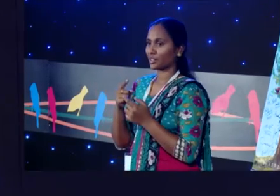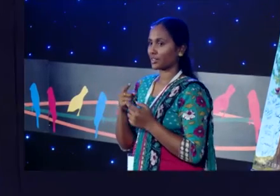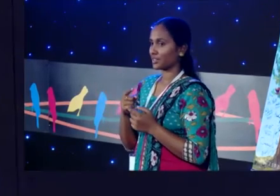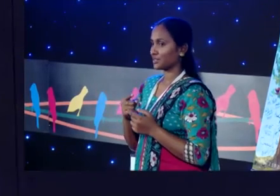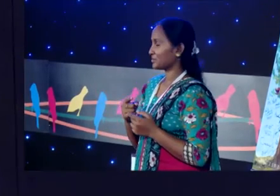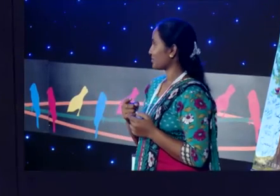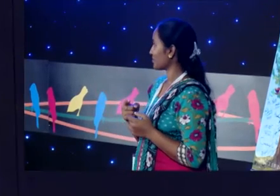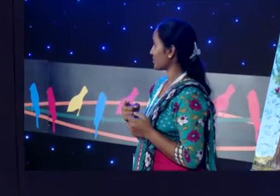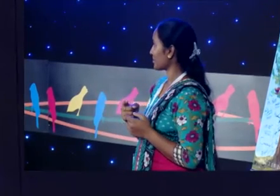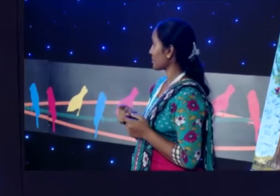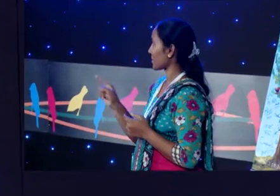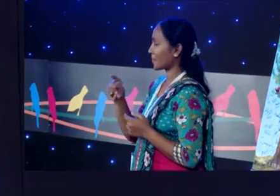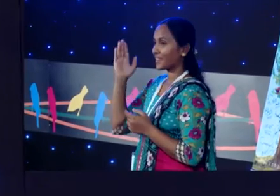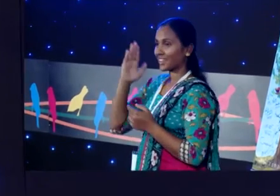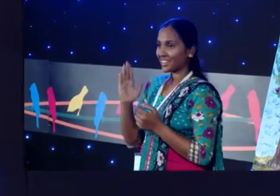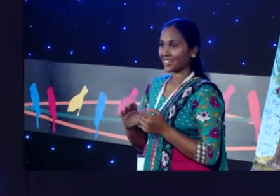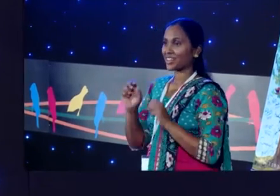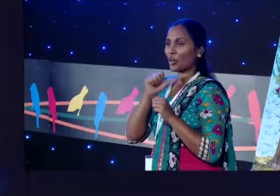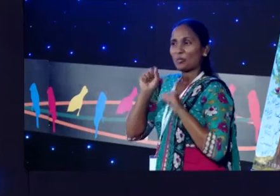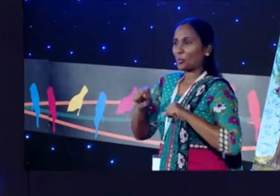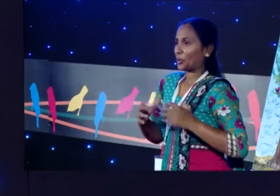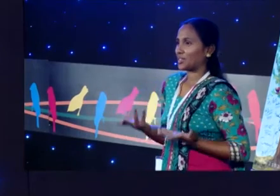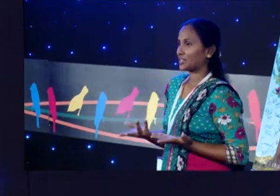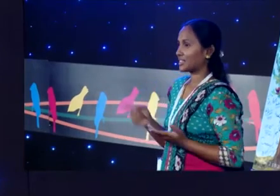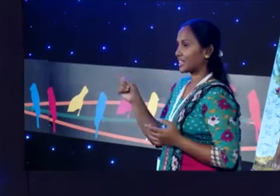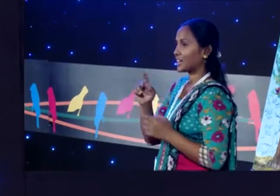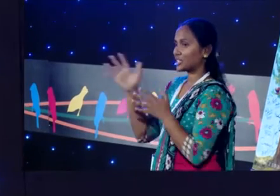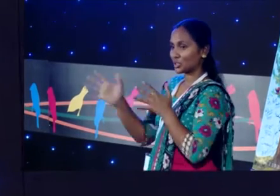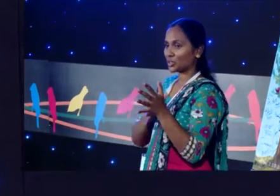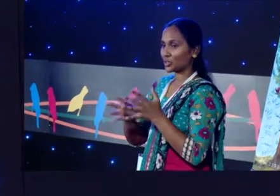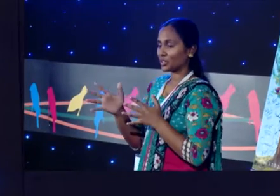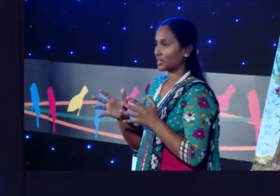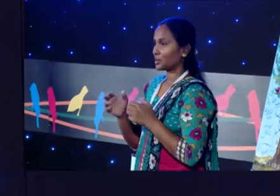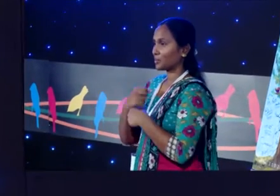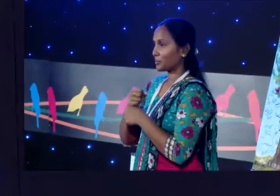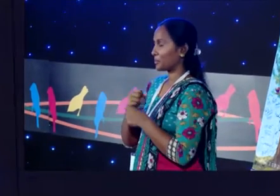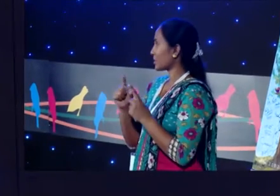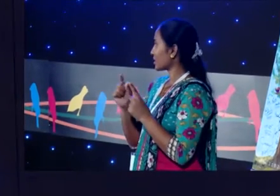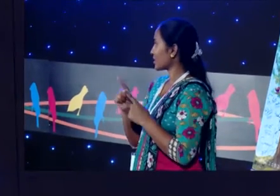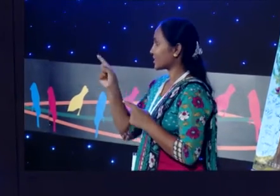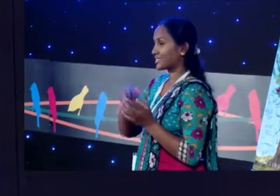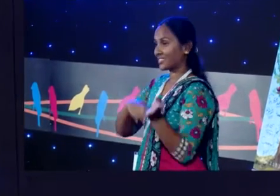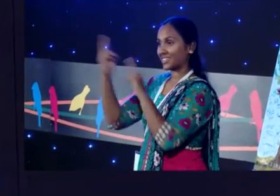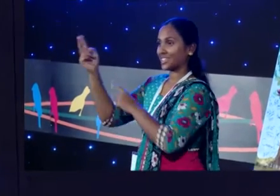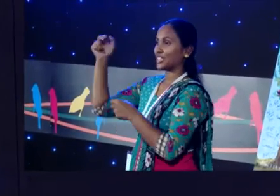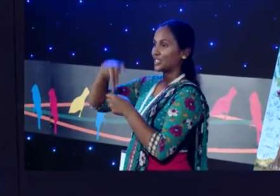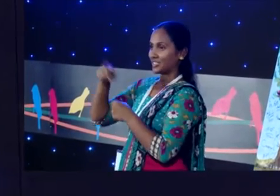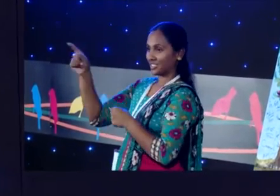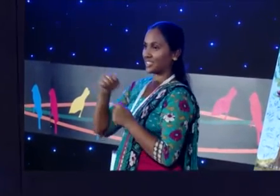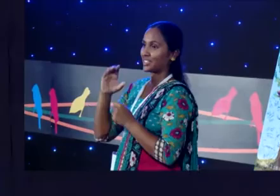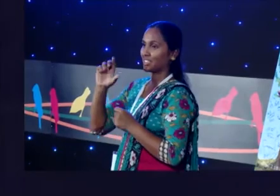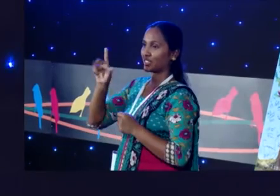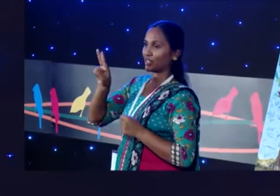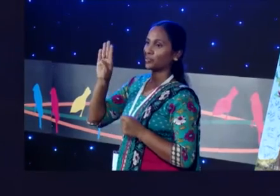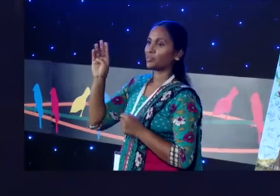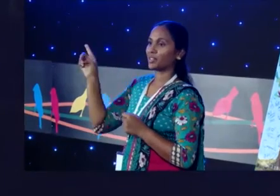of doing this, but I never knew that it was possible, and your story made me do this. And she went and joined that photography club. And